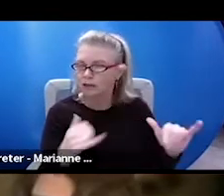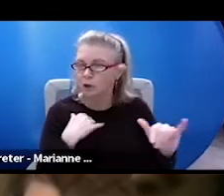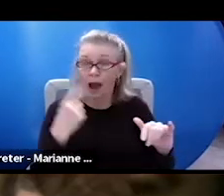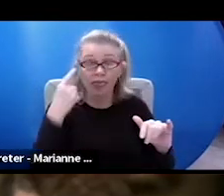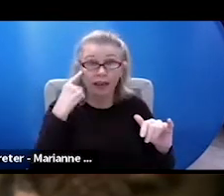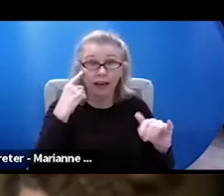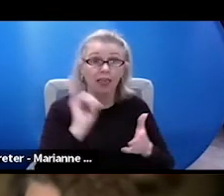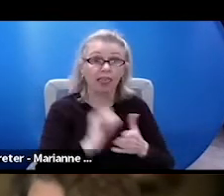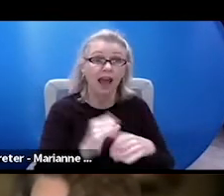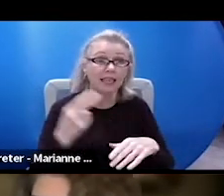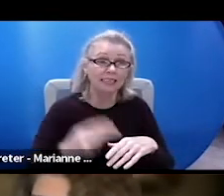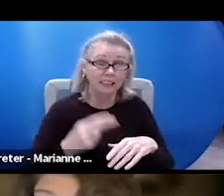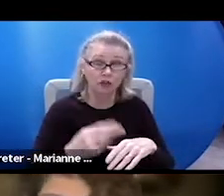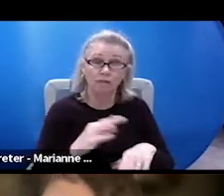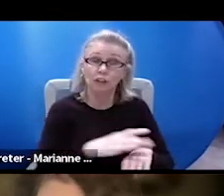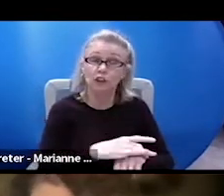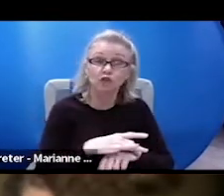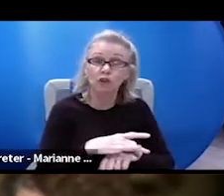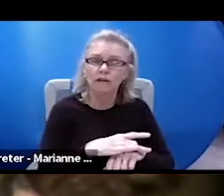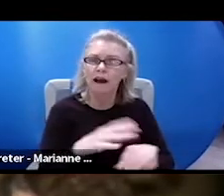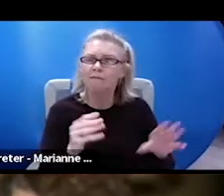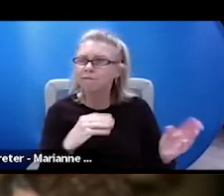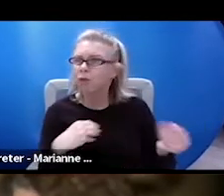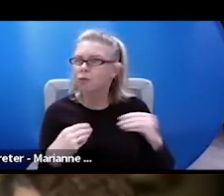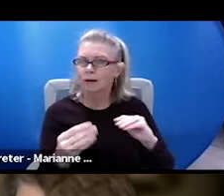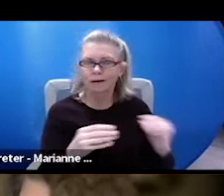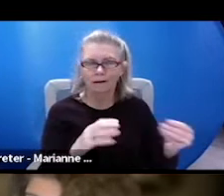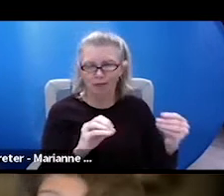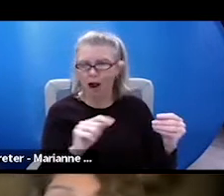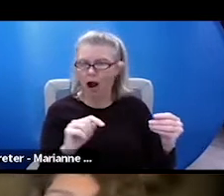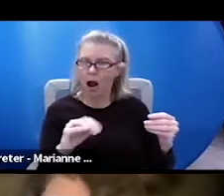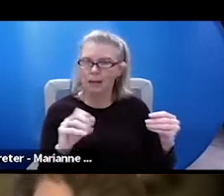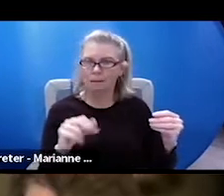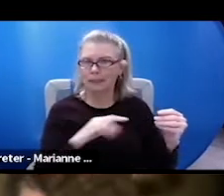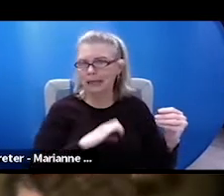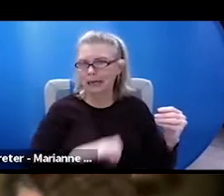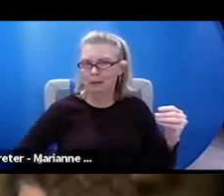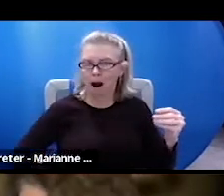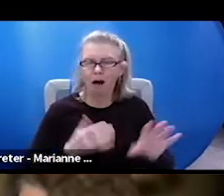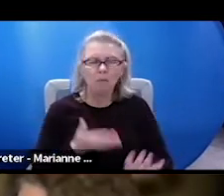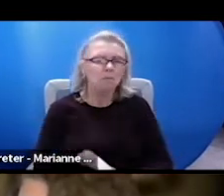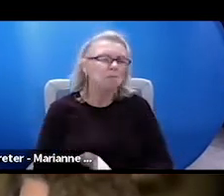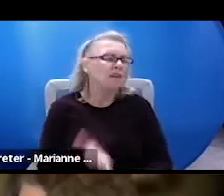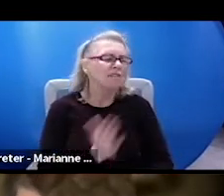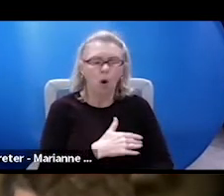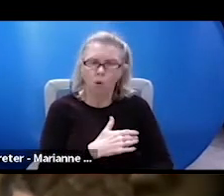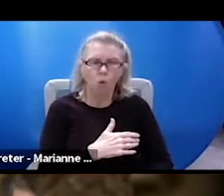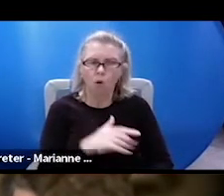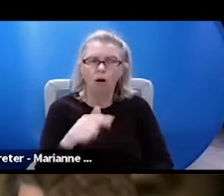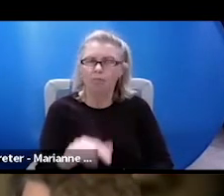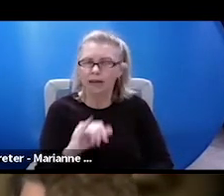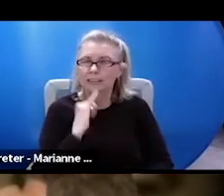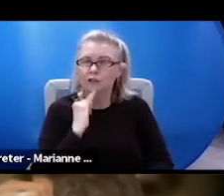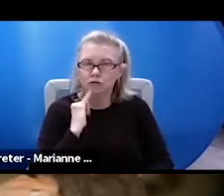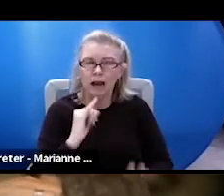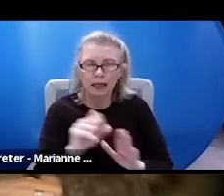that history of the geographical fluidity of the Ottoman Empire, long before the creation of the Israeli state